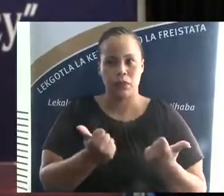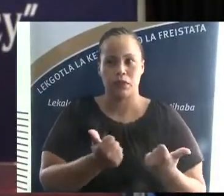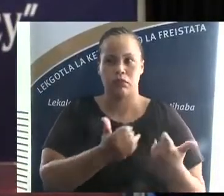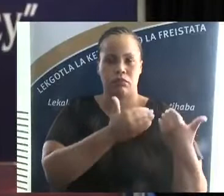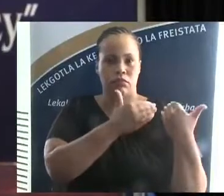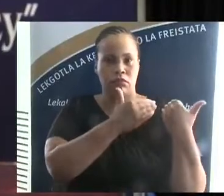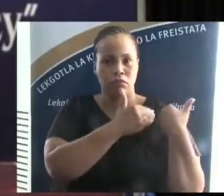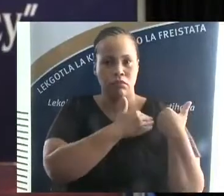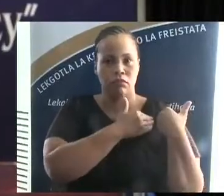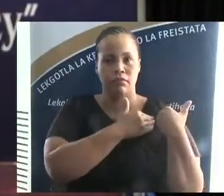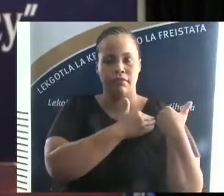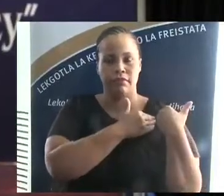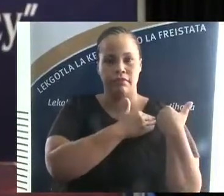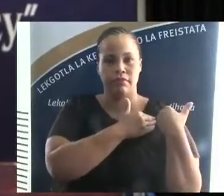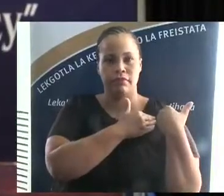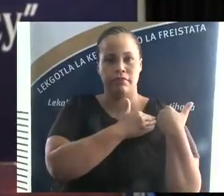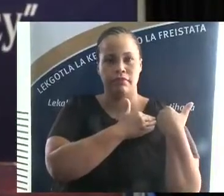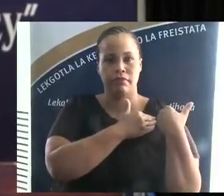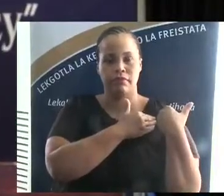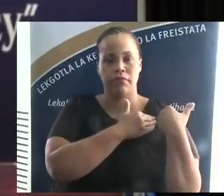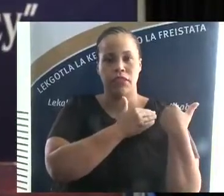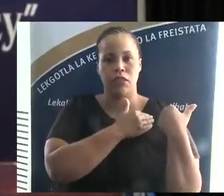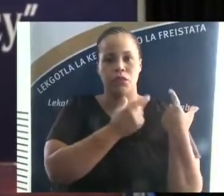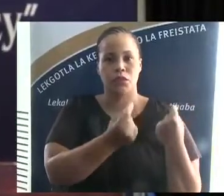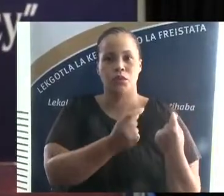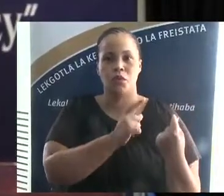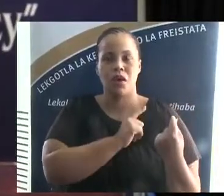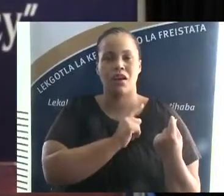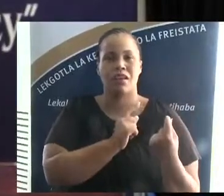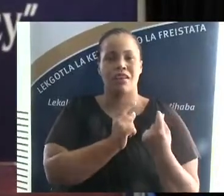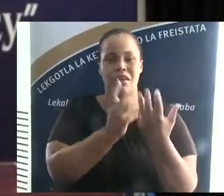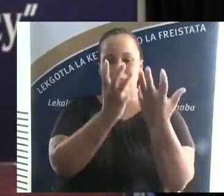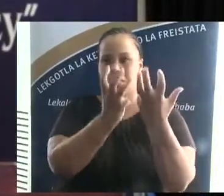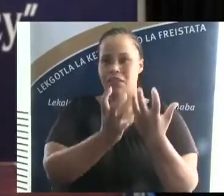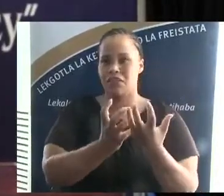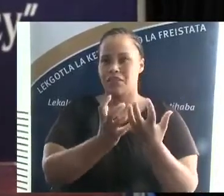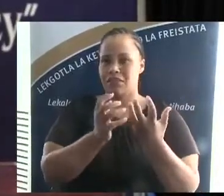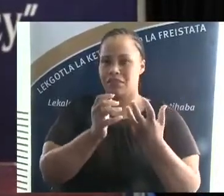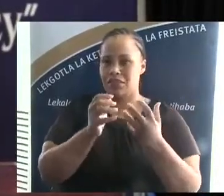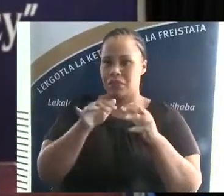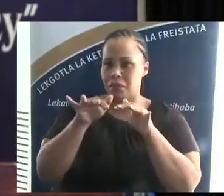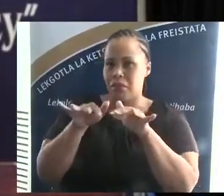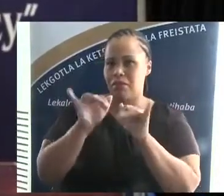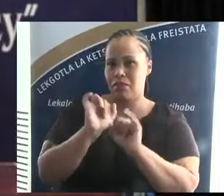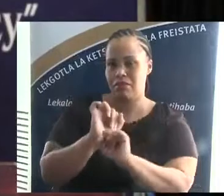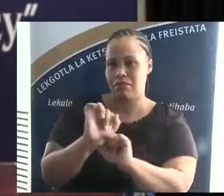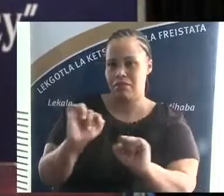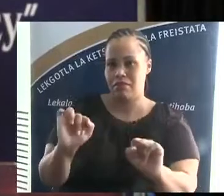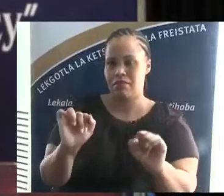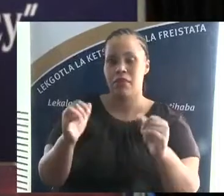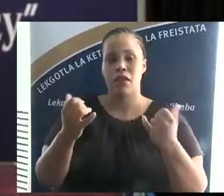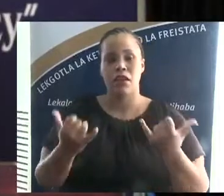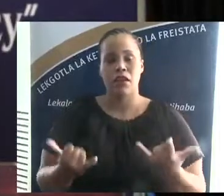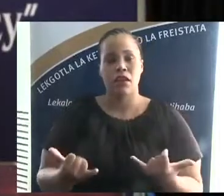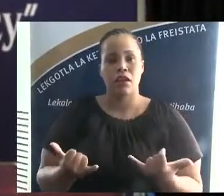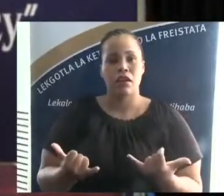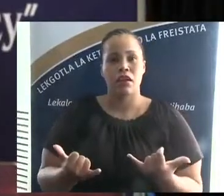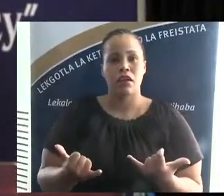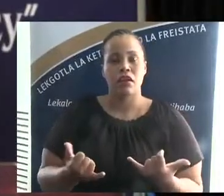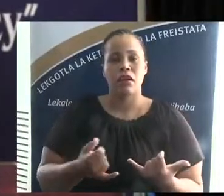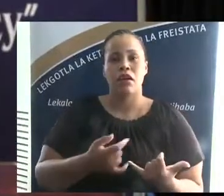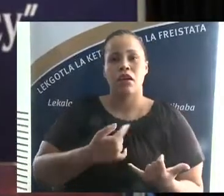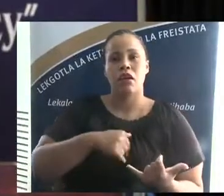responsiveness in the use of this limited public funds. Honourable Speaker, we take wise counsel from our